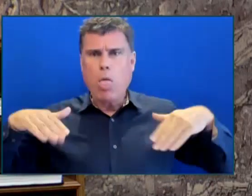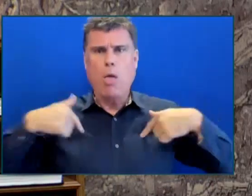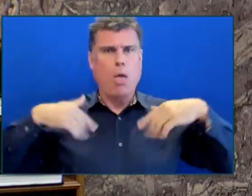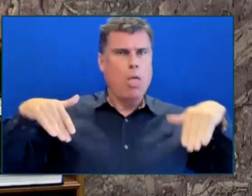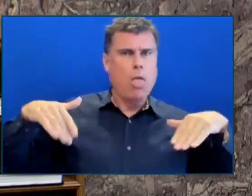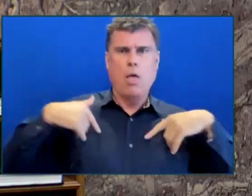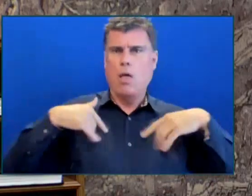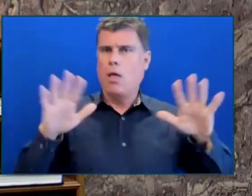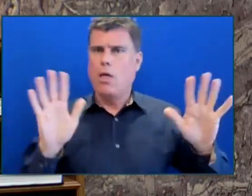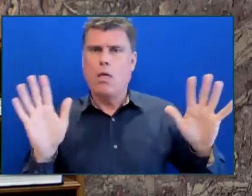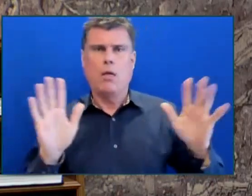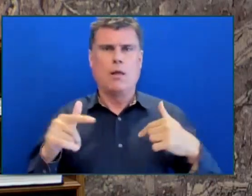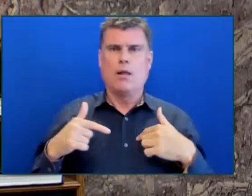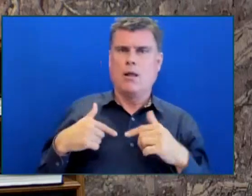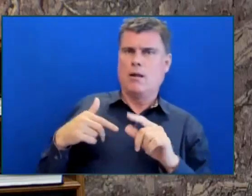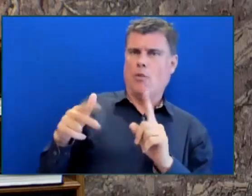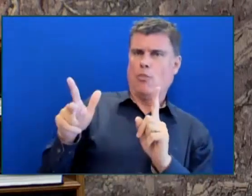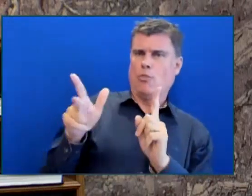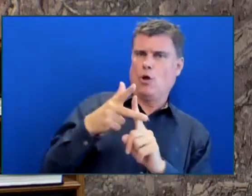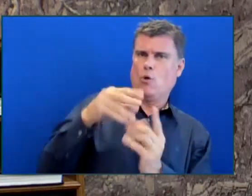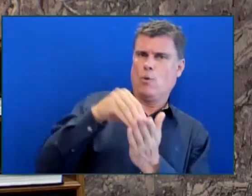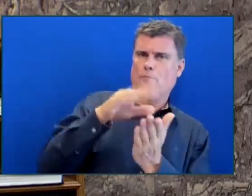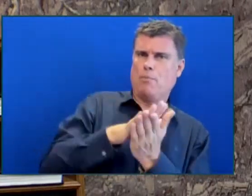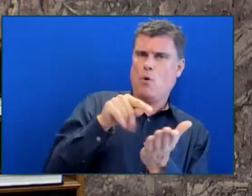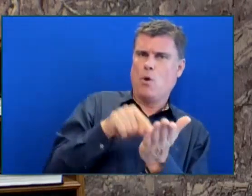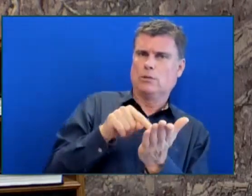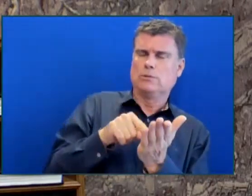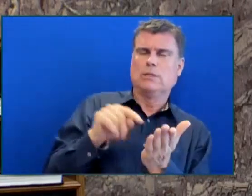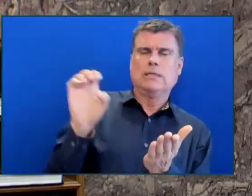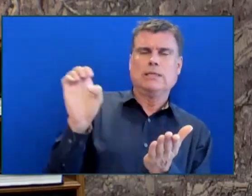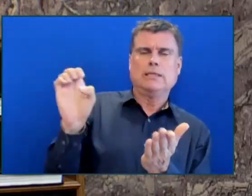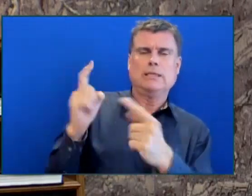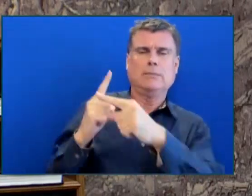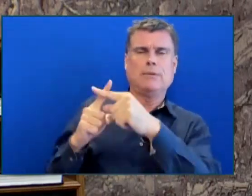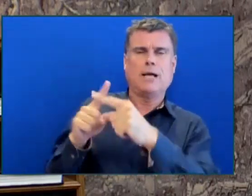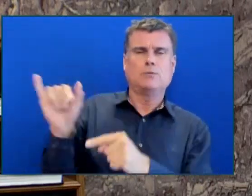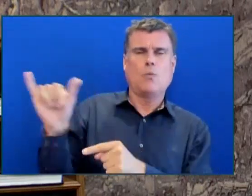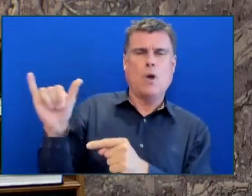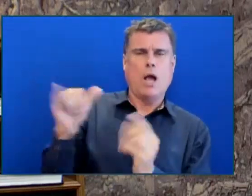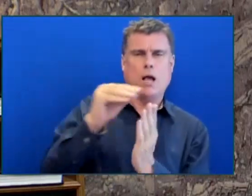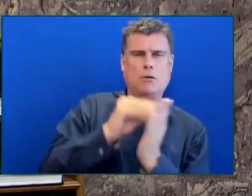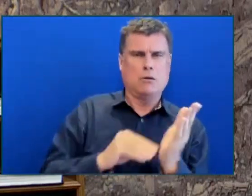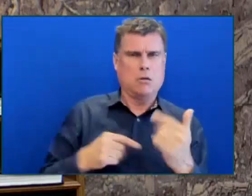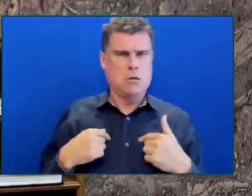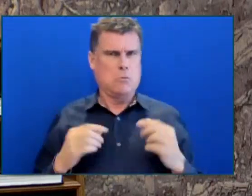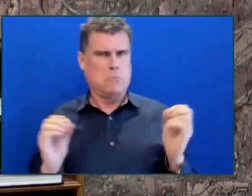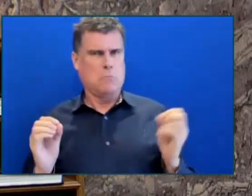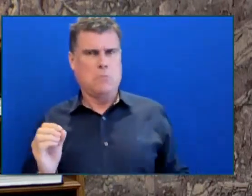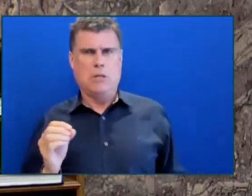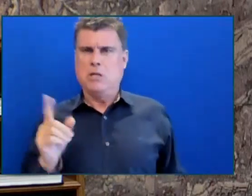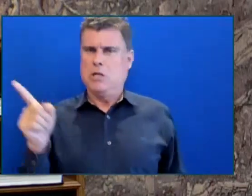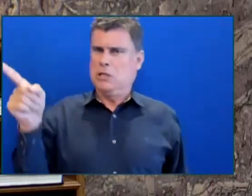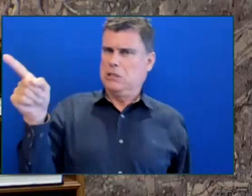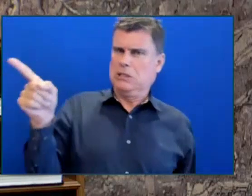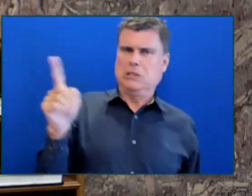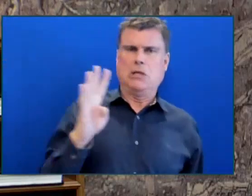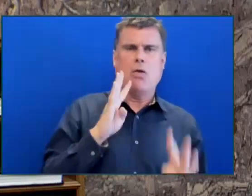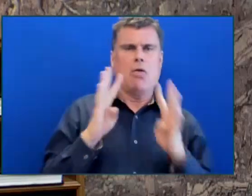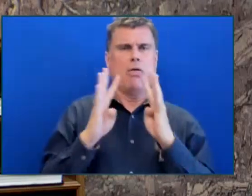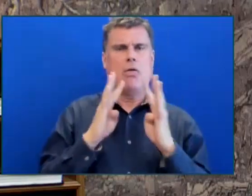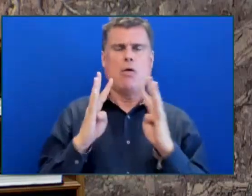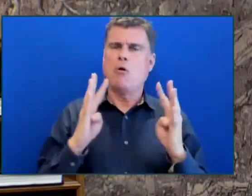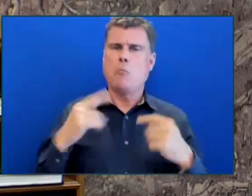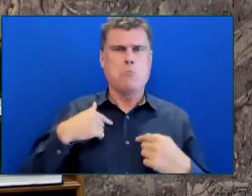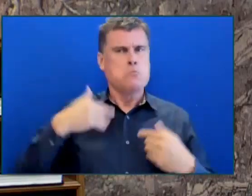exact words were, and I quote, "I'm not aware of a third report," end of quote. But then all of a sudden, 10